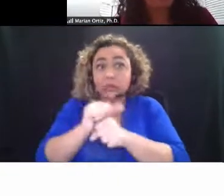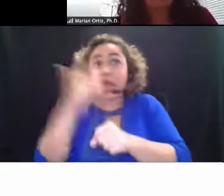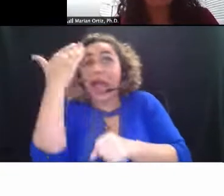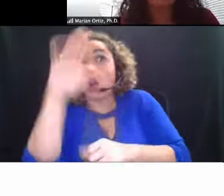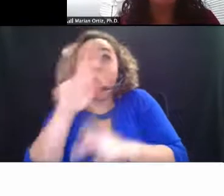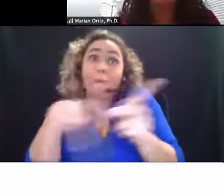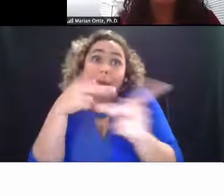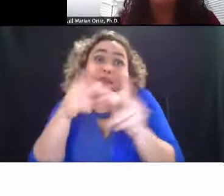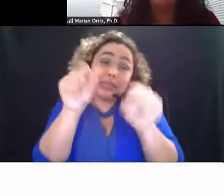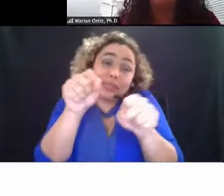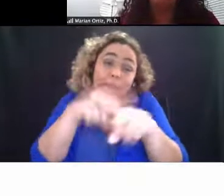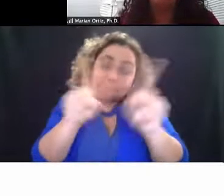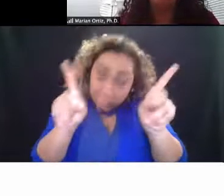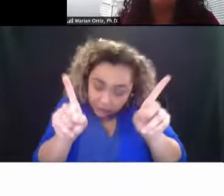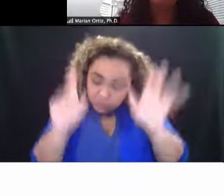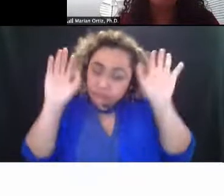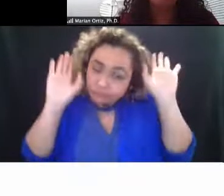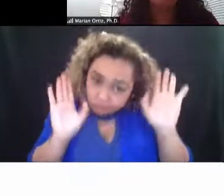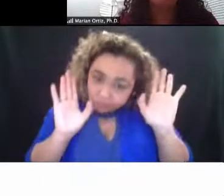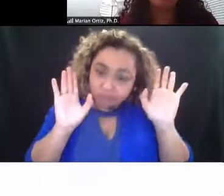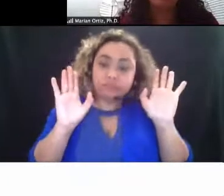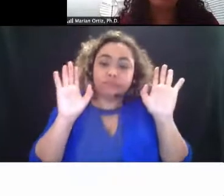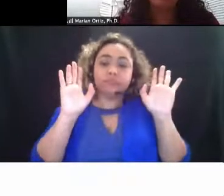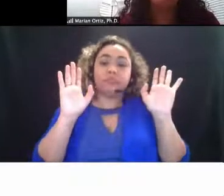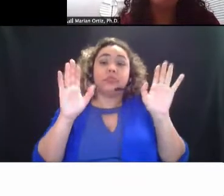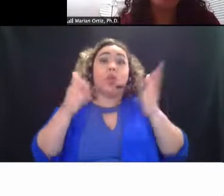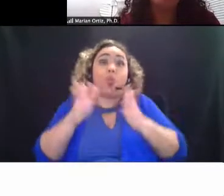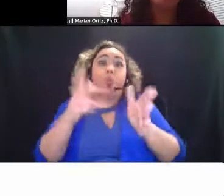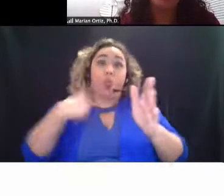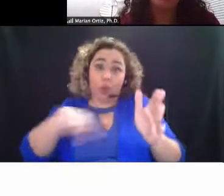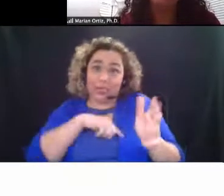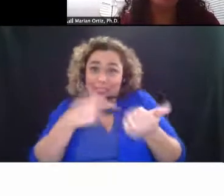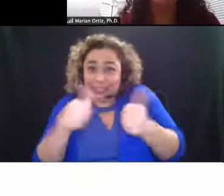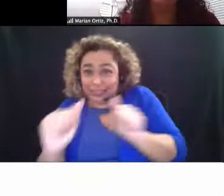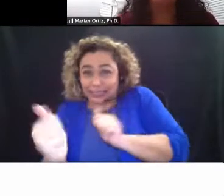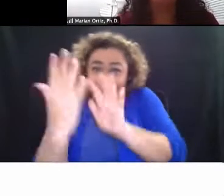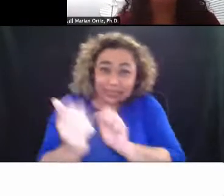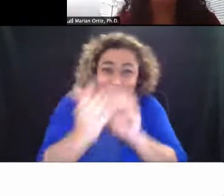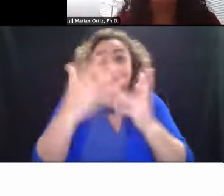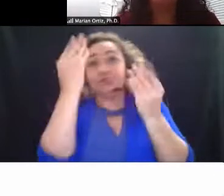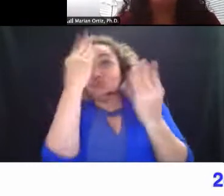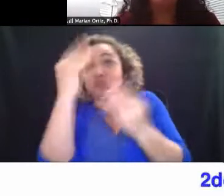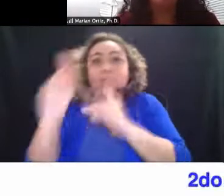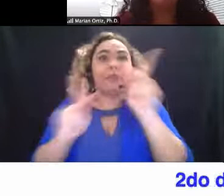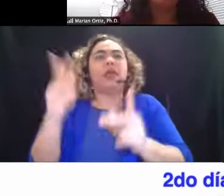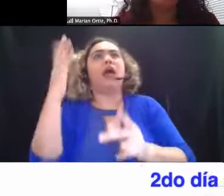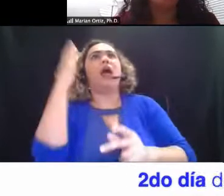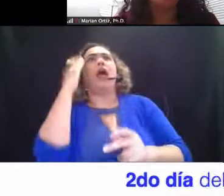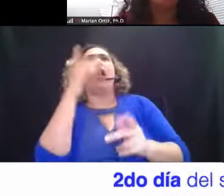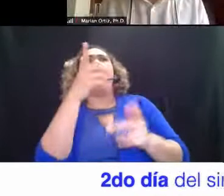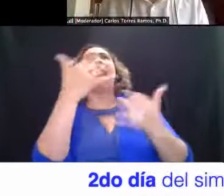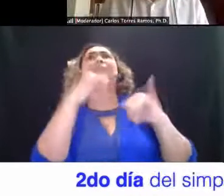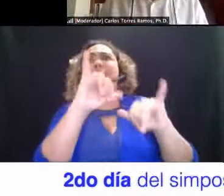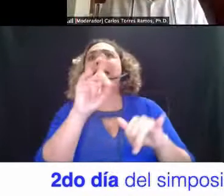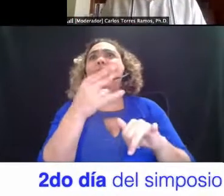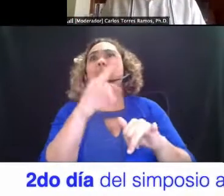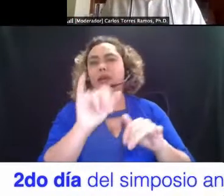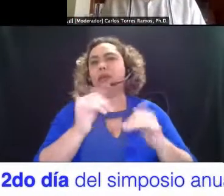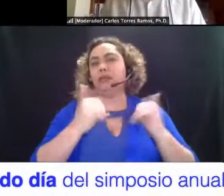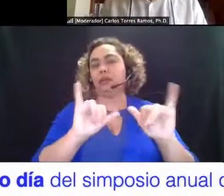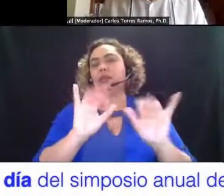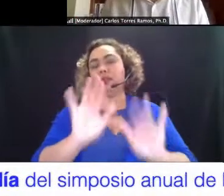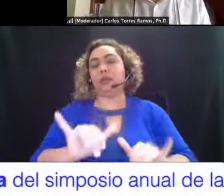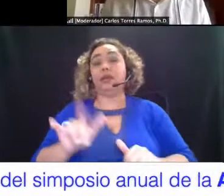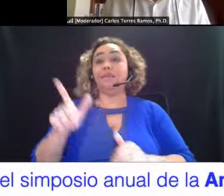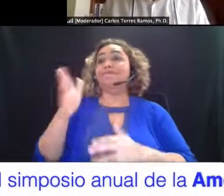perfect, certainly, but it's the way that we have been trying to deliver the message. Thank you, Dr. Ortiz. We are running out